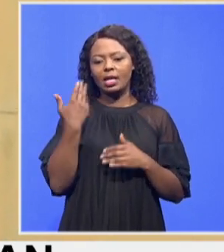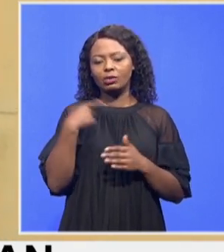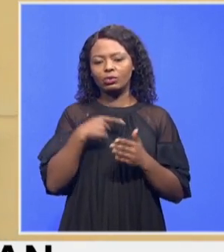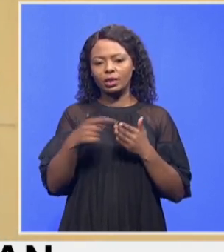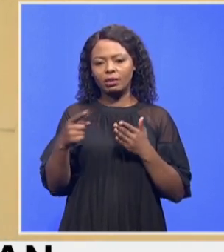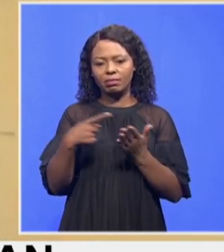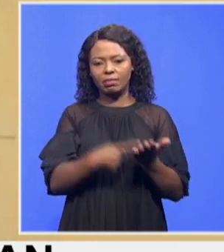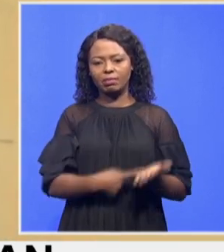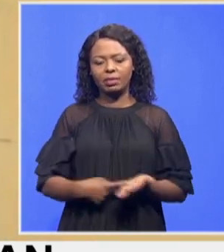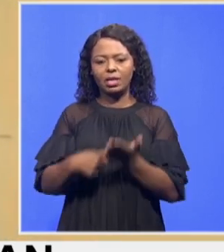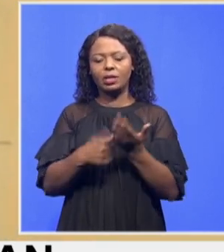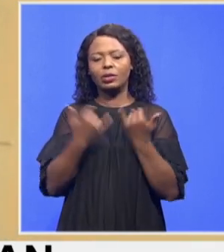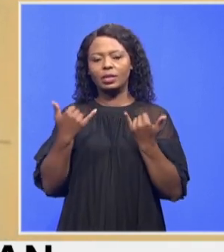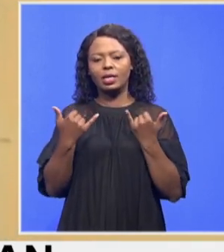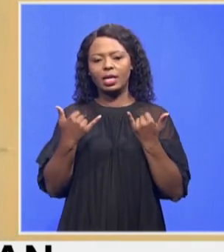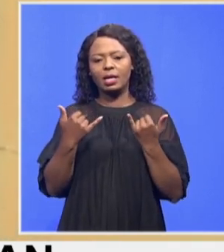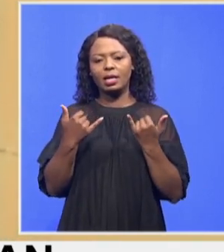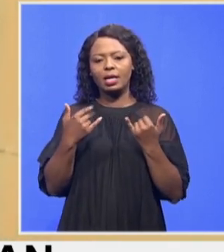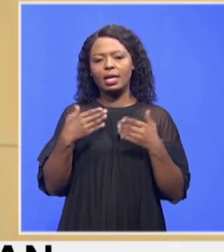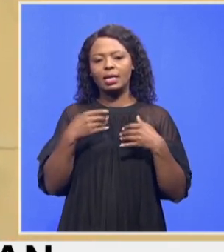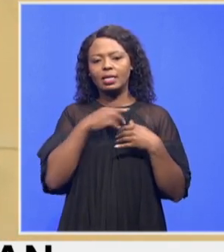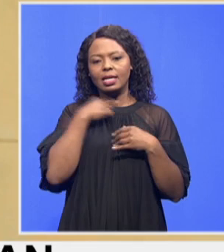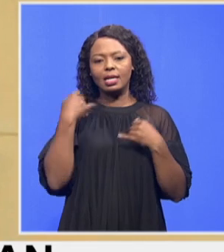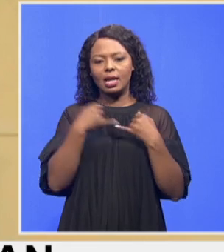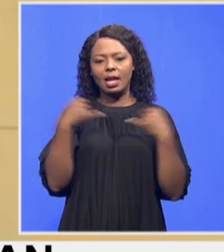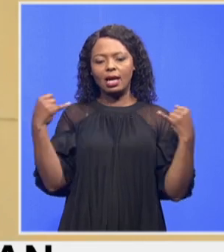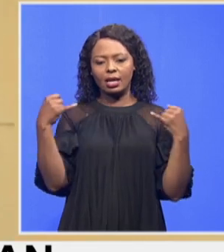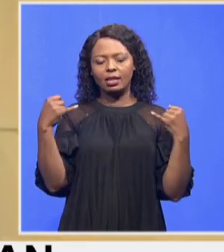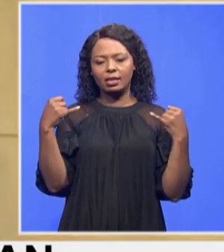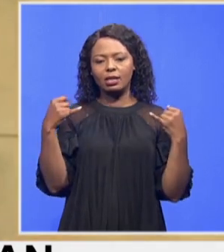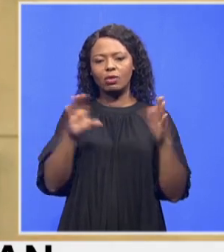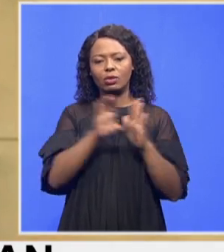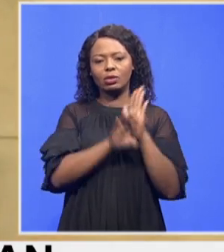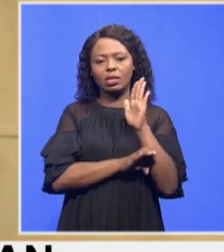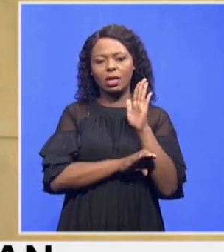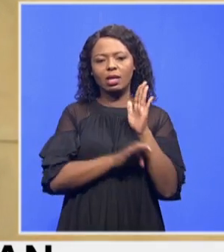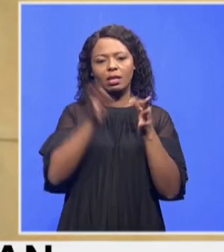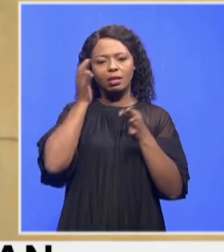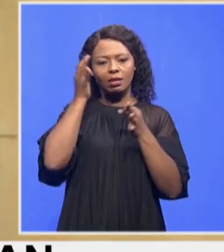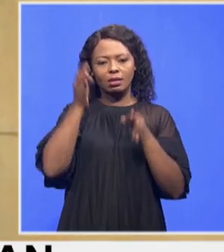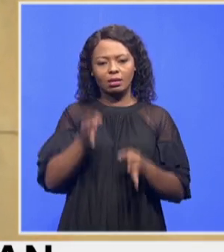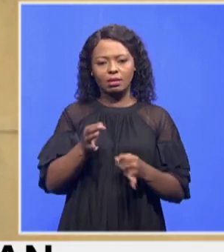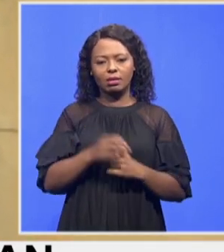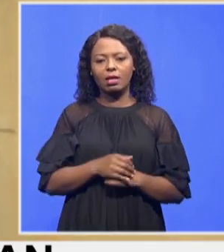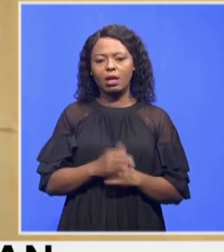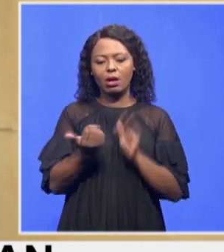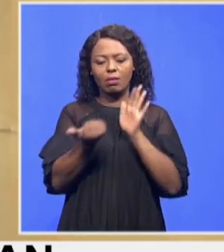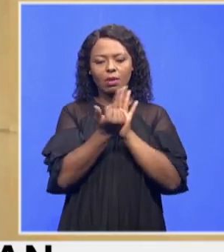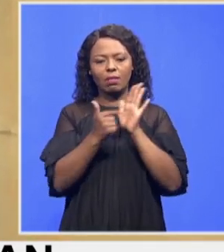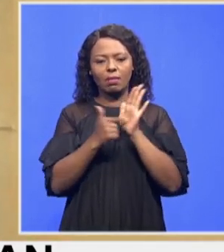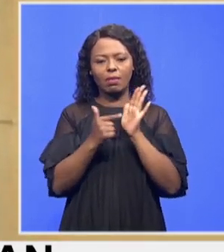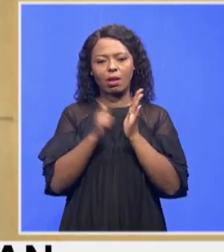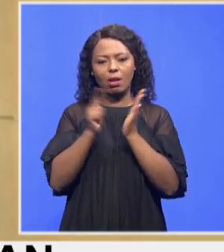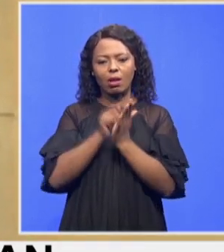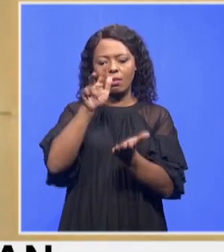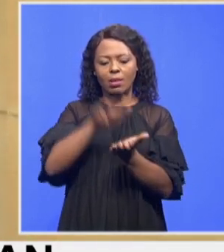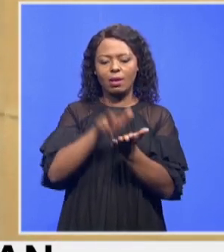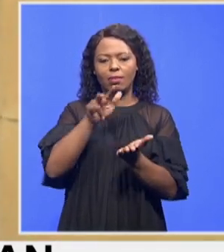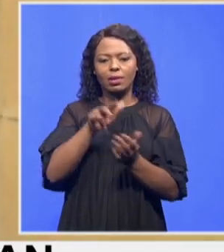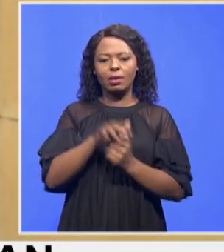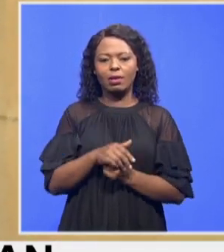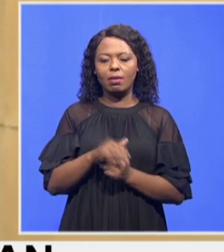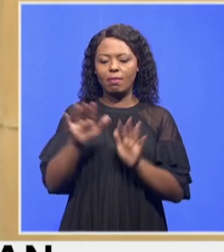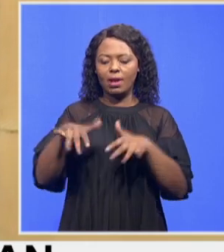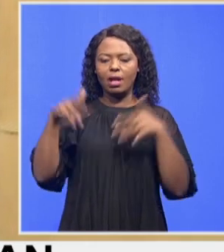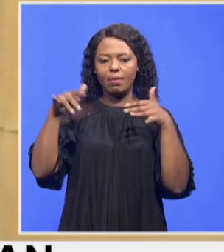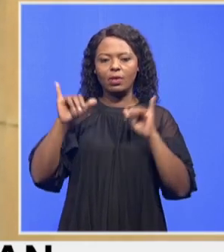of the Constitutional Court ruling that by today that act must have been passed. So we didn't wait for today. Parliament didn't wait for today. They